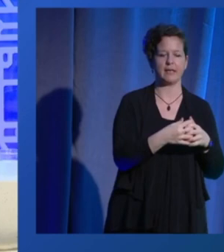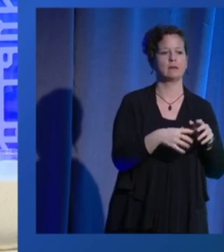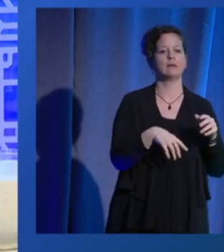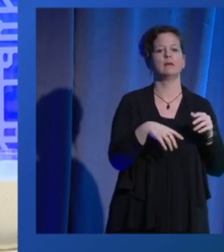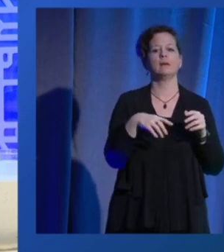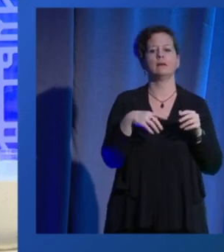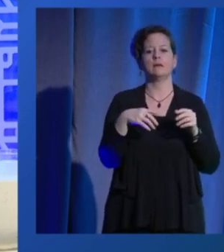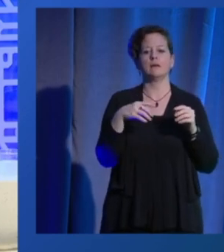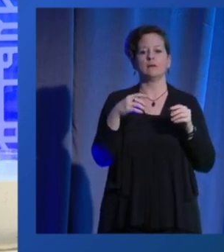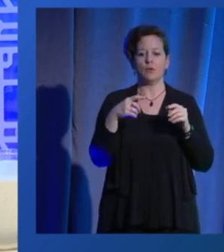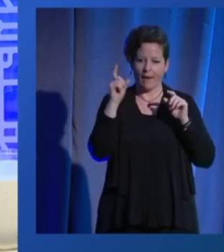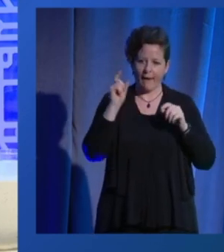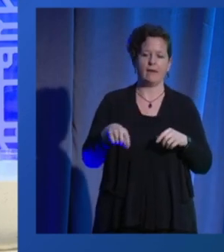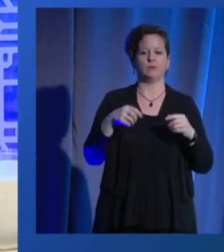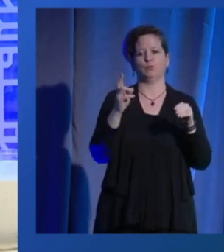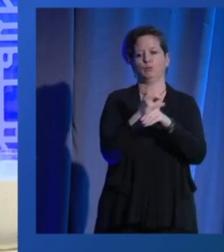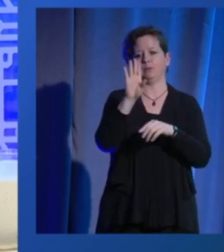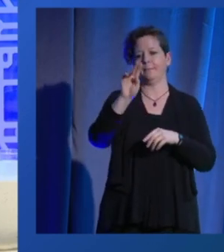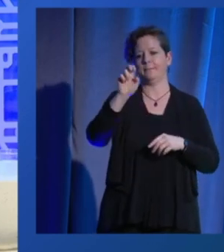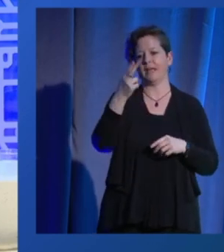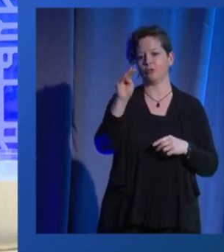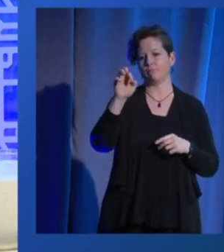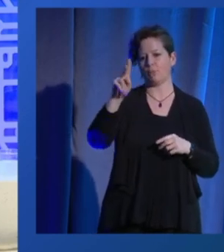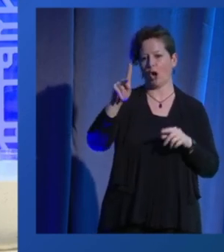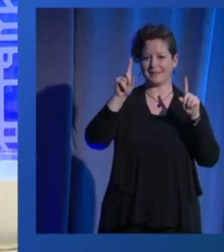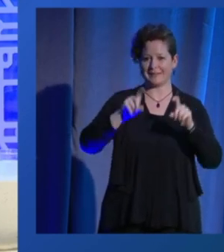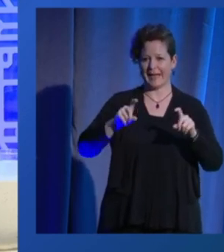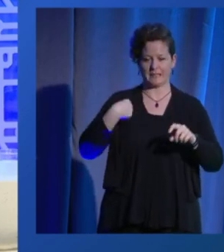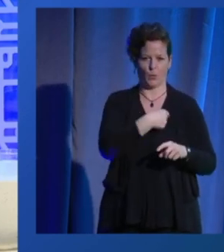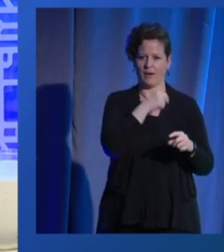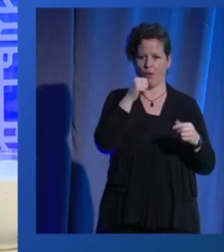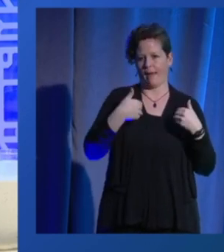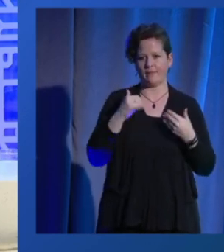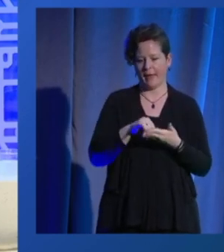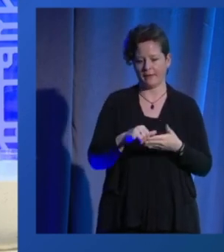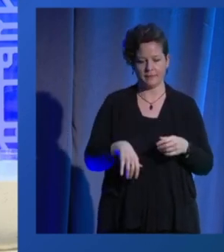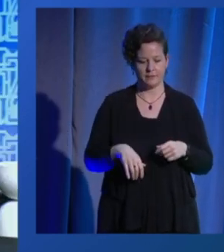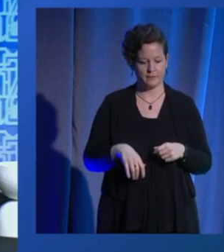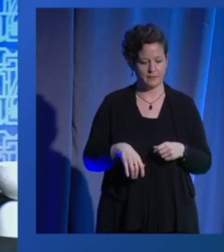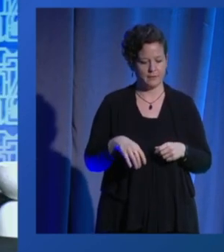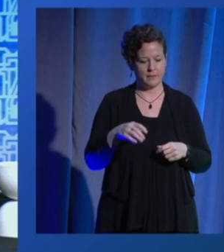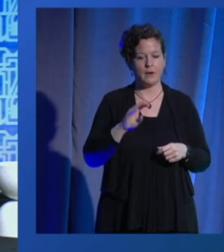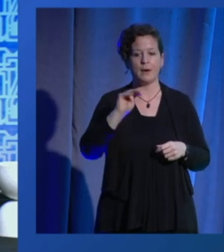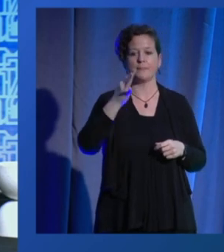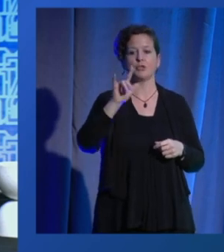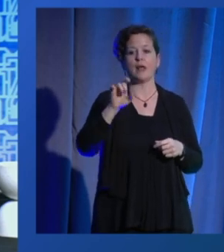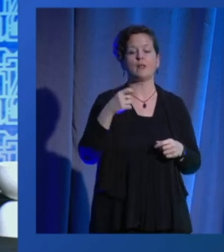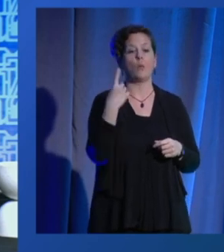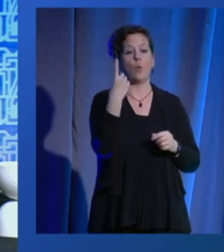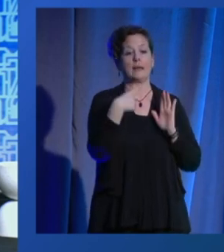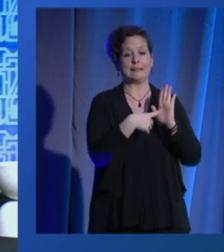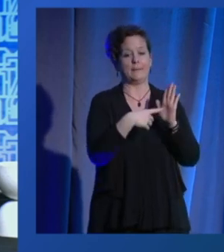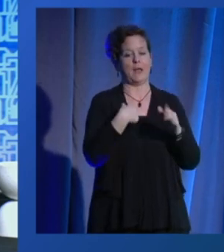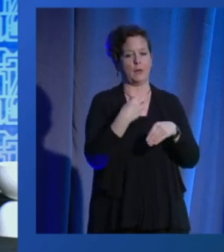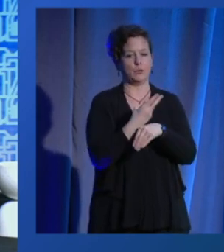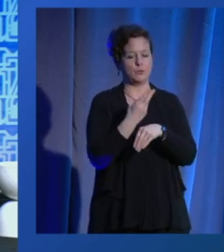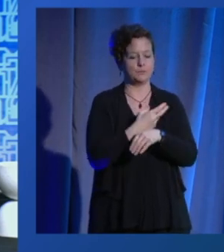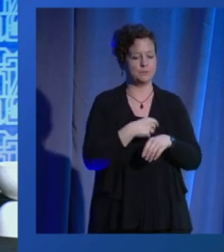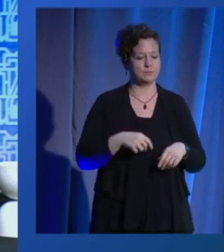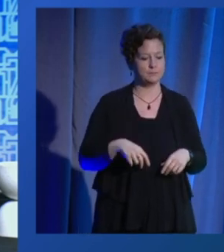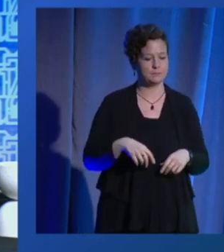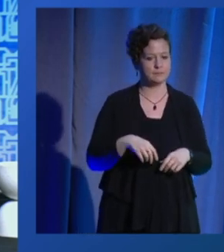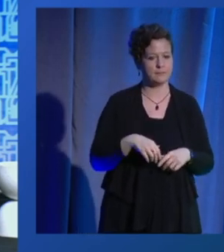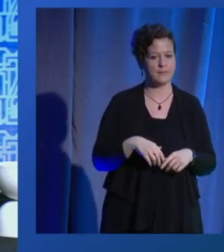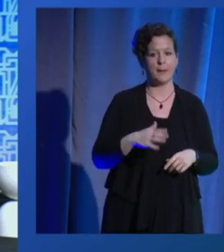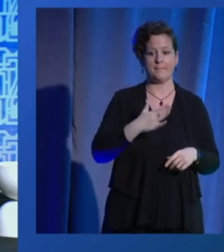have enough so well the specific example that I would cite is